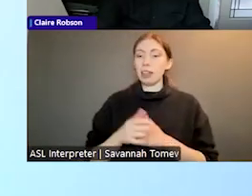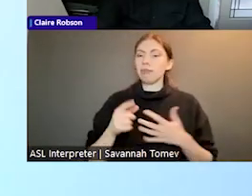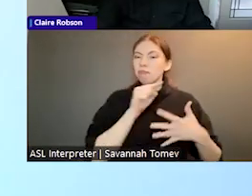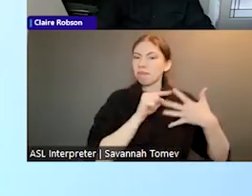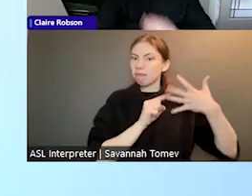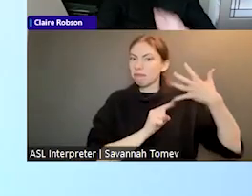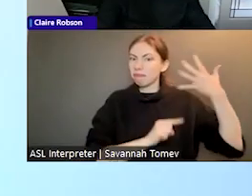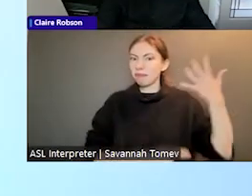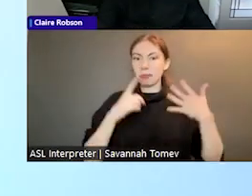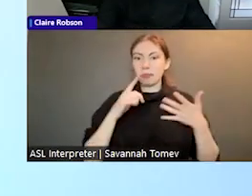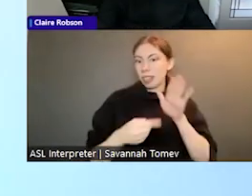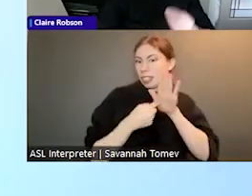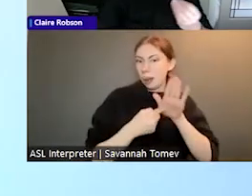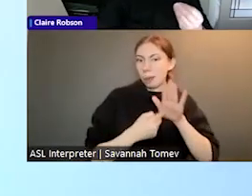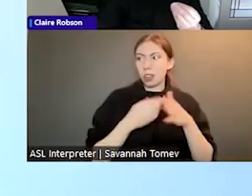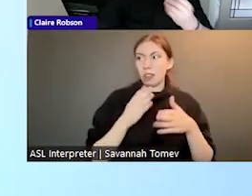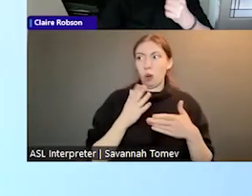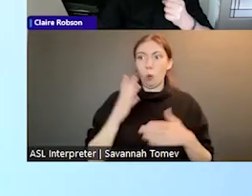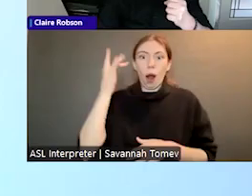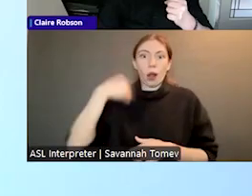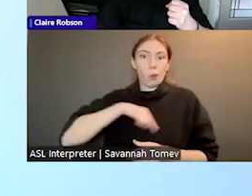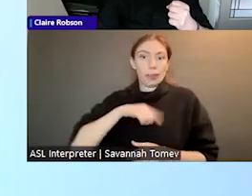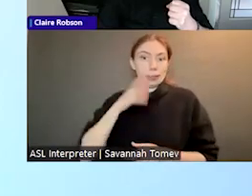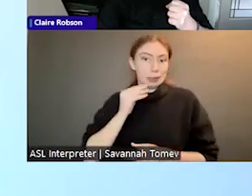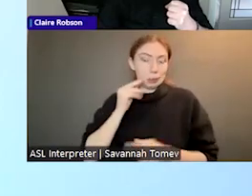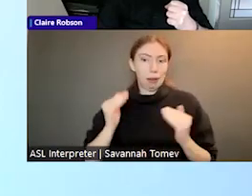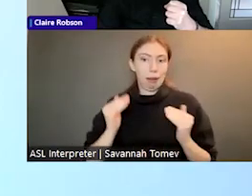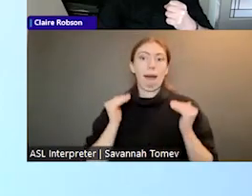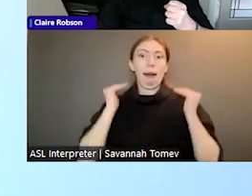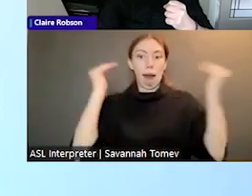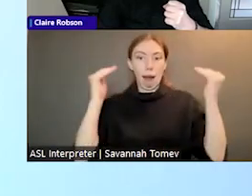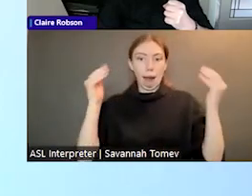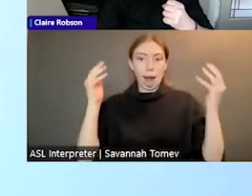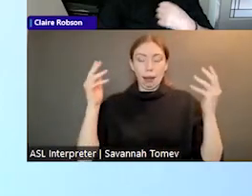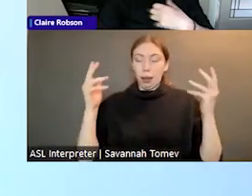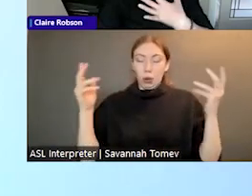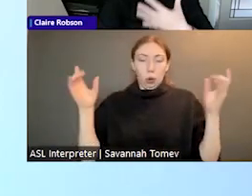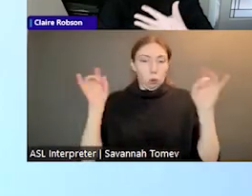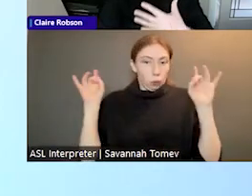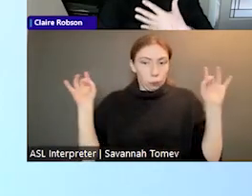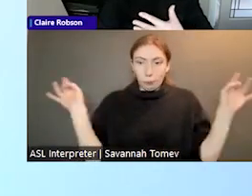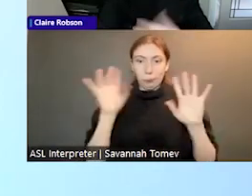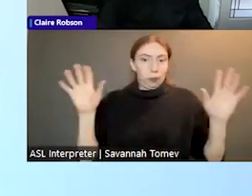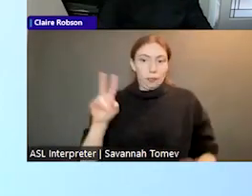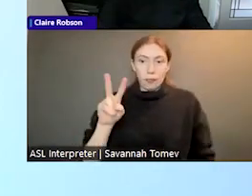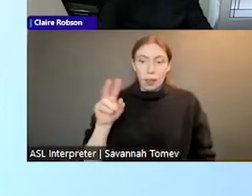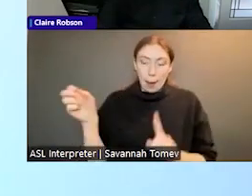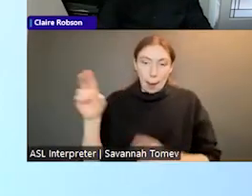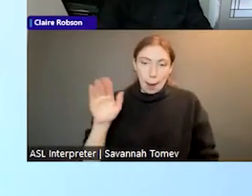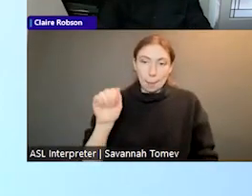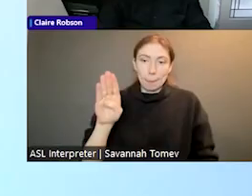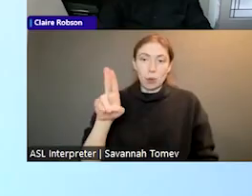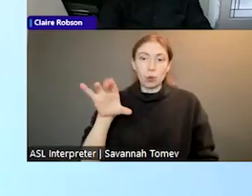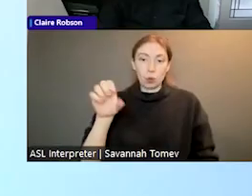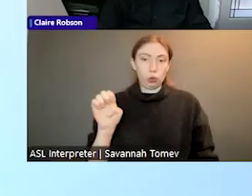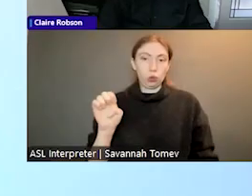abuse. It's almost like, I would say, a form of grooming in the way that we've been inured to